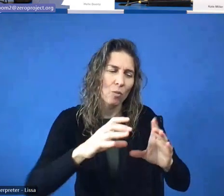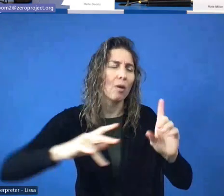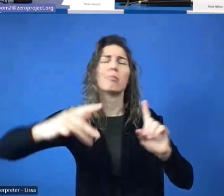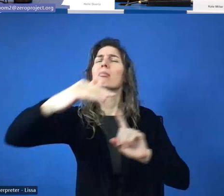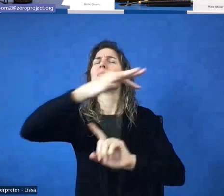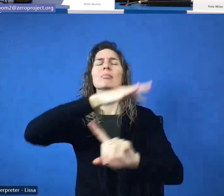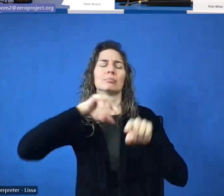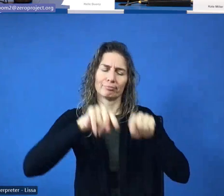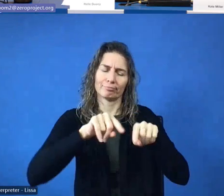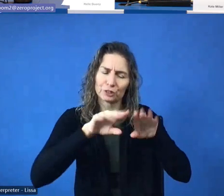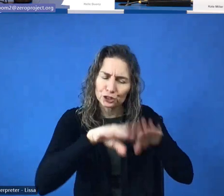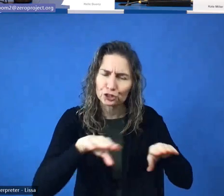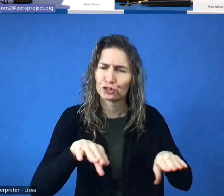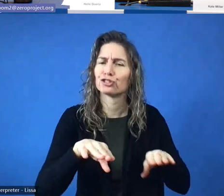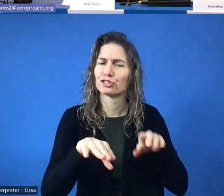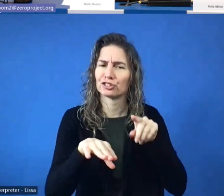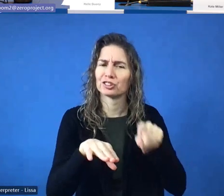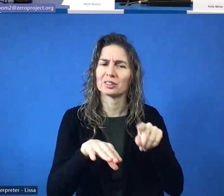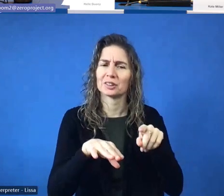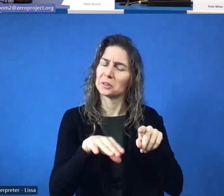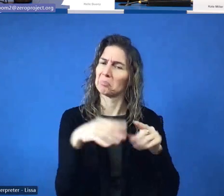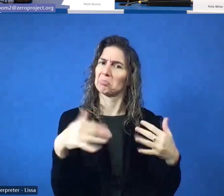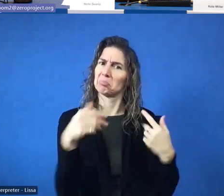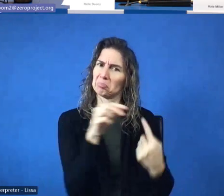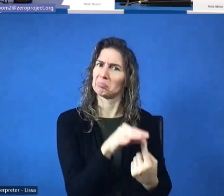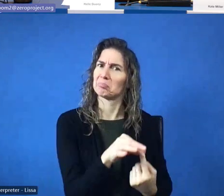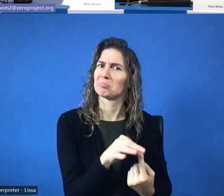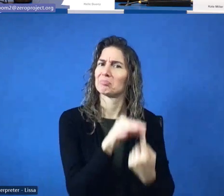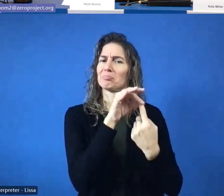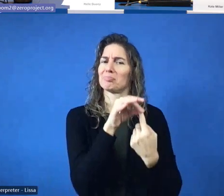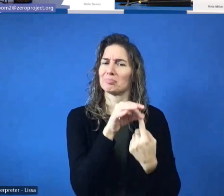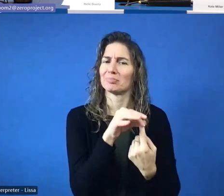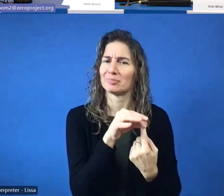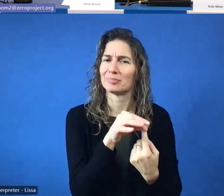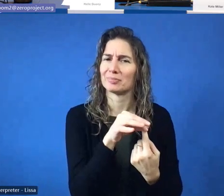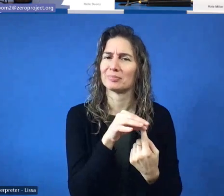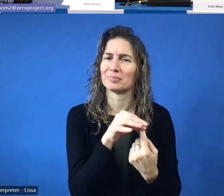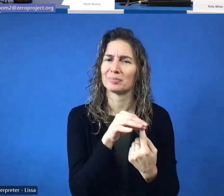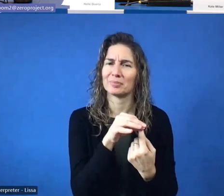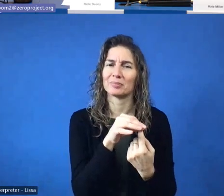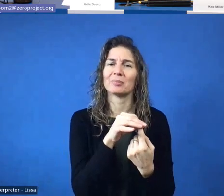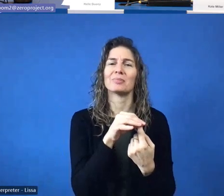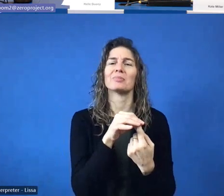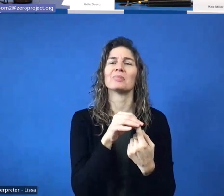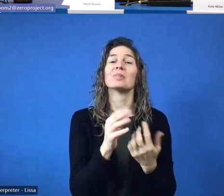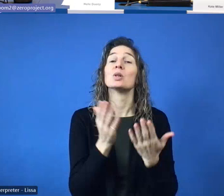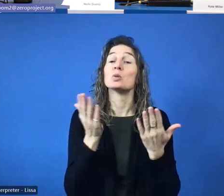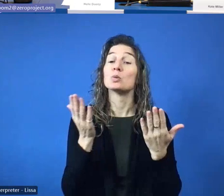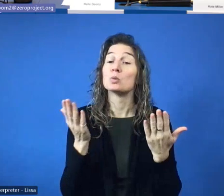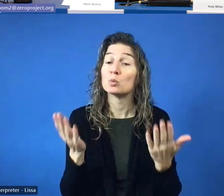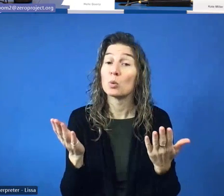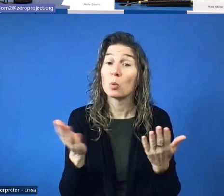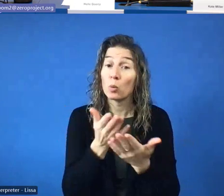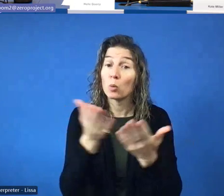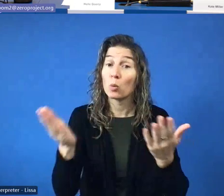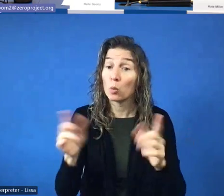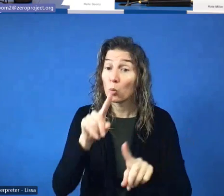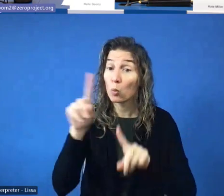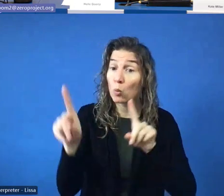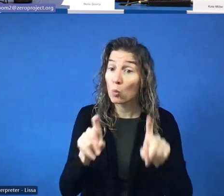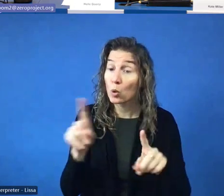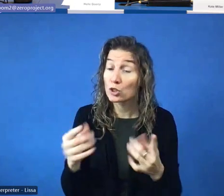really unique. And with this, if you have some questions, please note them down and you can post